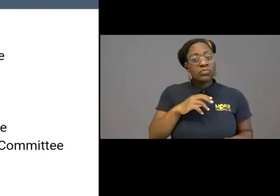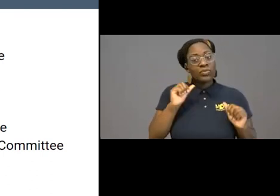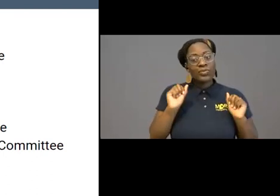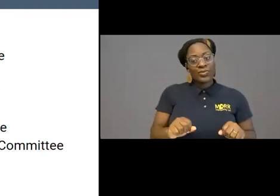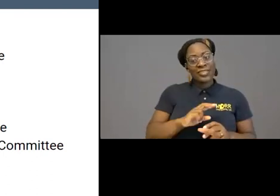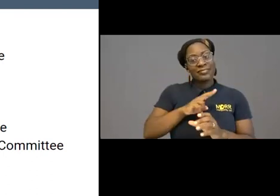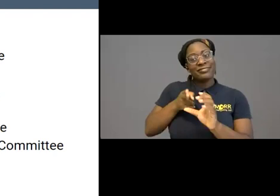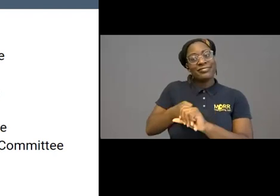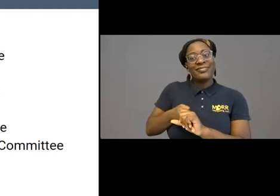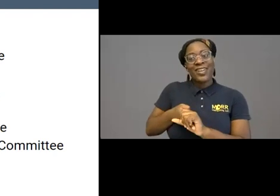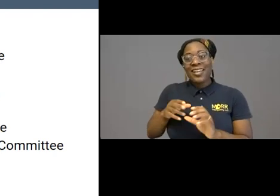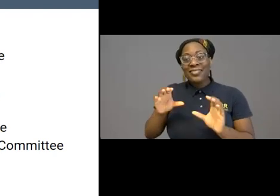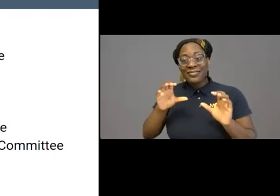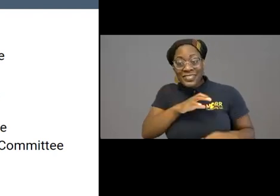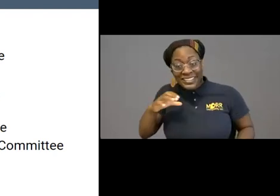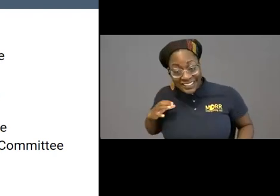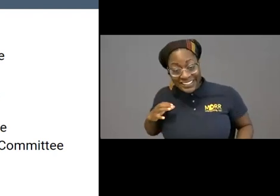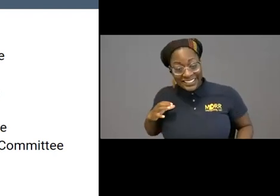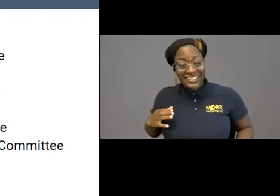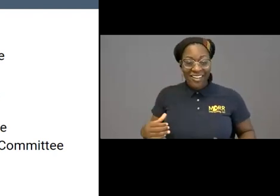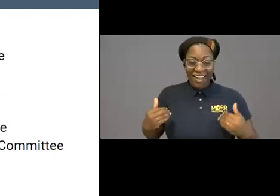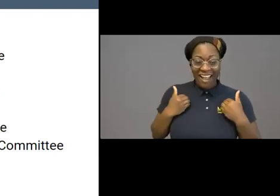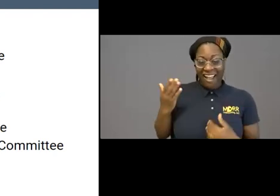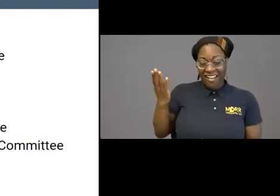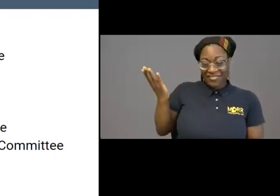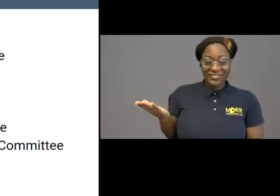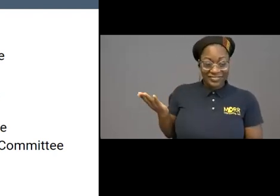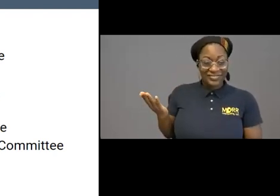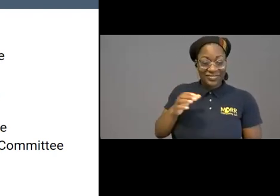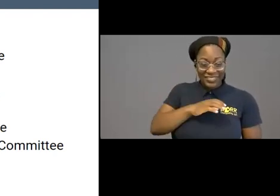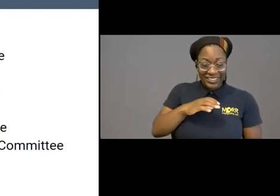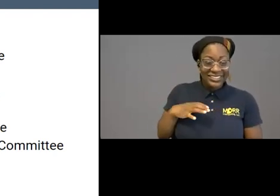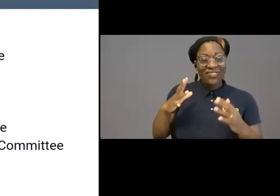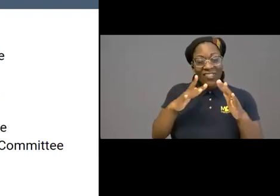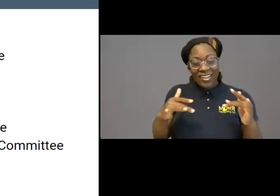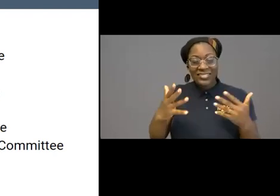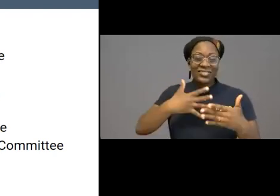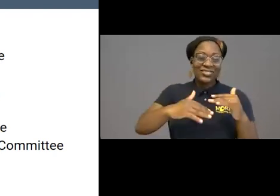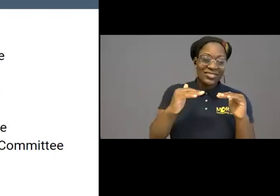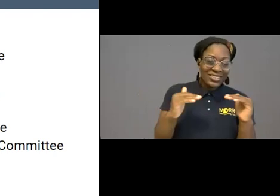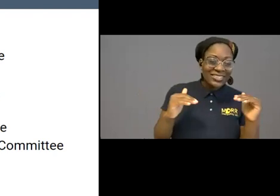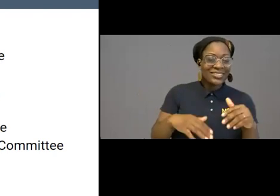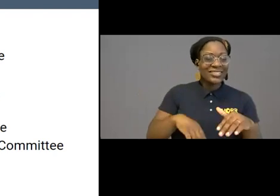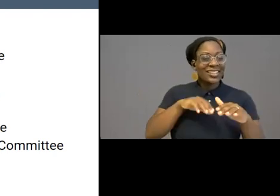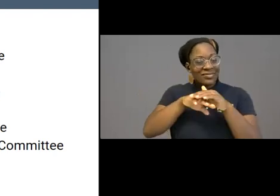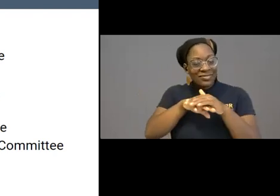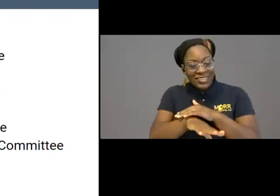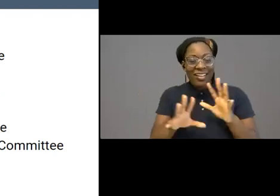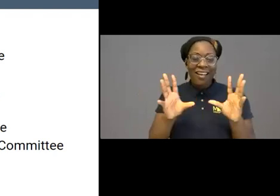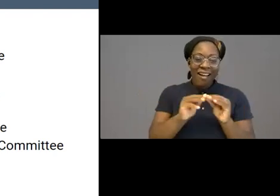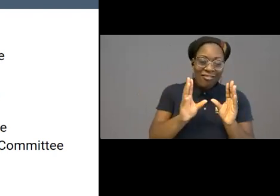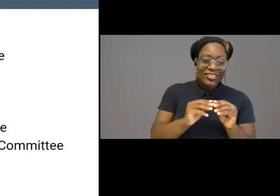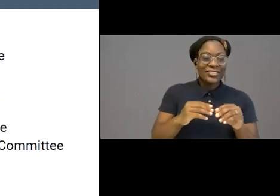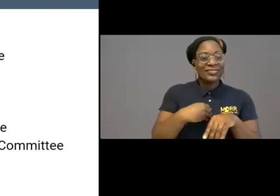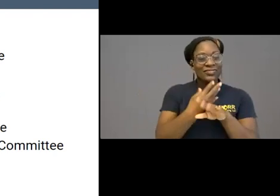committee, accessibility committee, conference committee, virtual events committee, mentoring and resources committee, and liaison